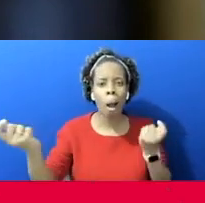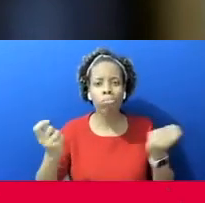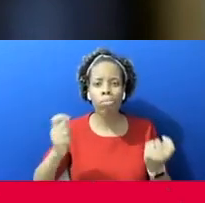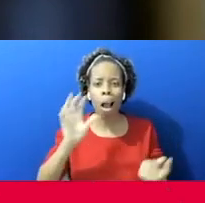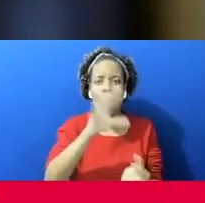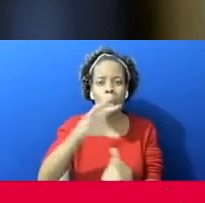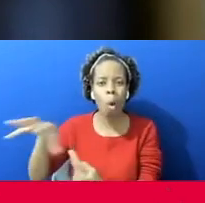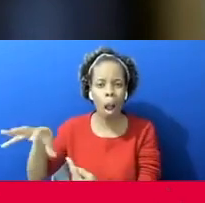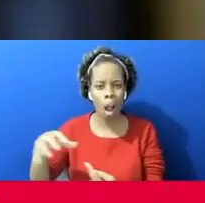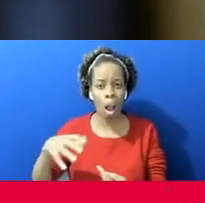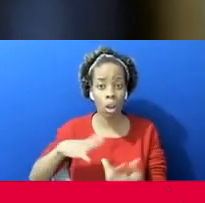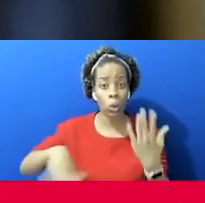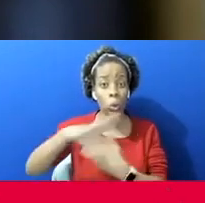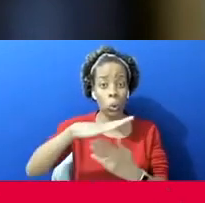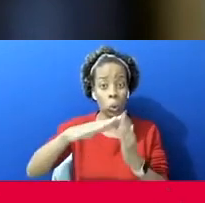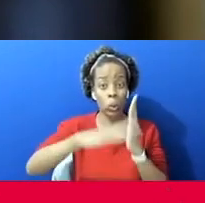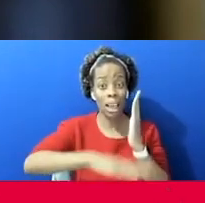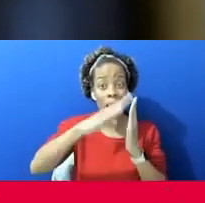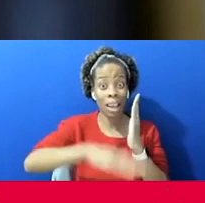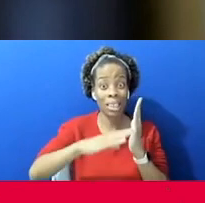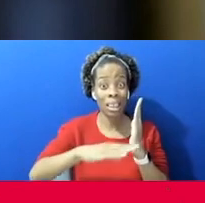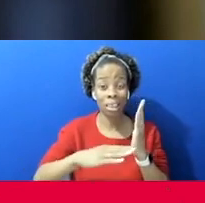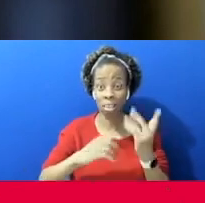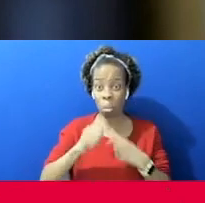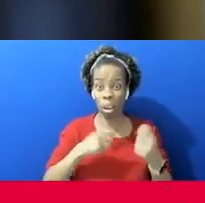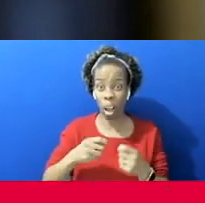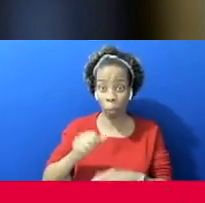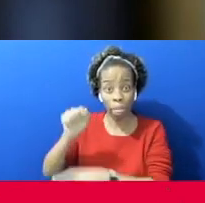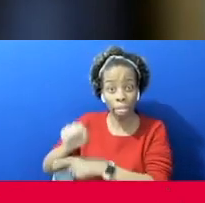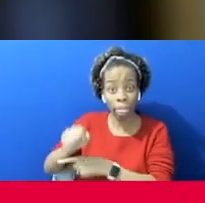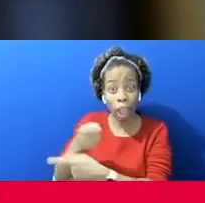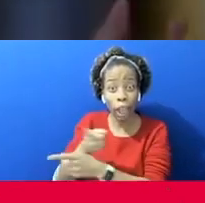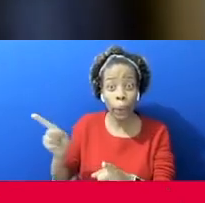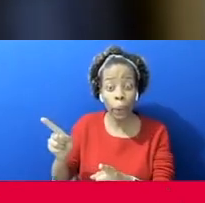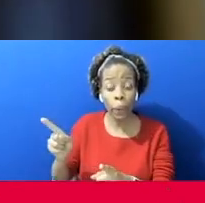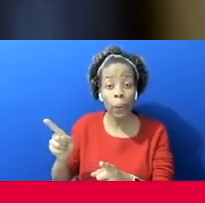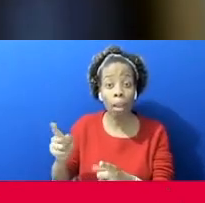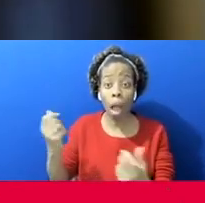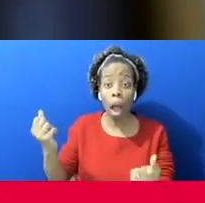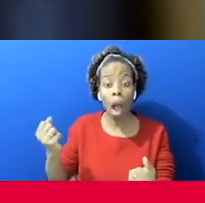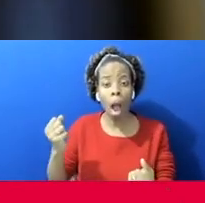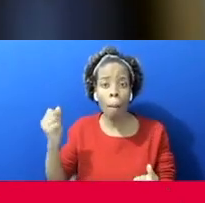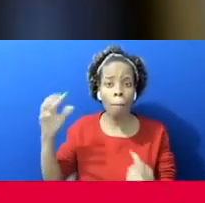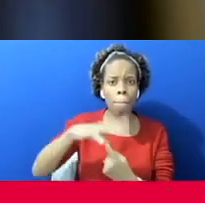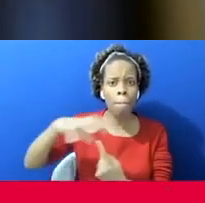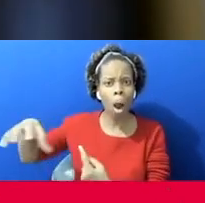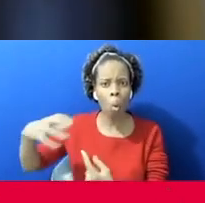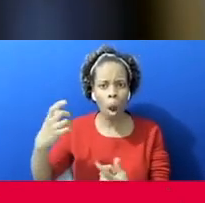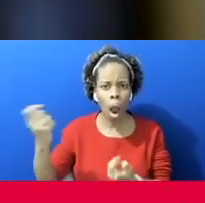only listen to when you conscientiously object if you have some innate power. Most of the time, unless you cause up a fuss. There's historical